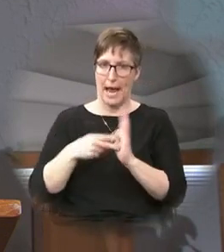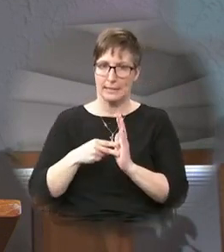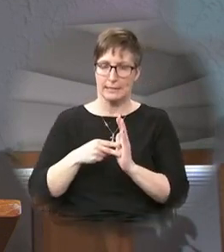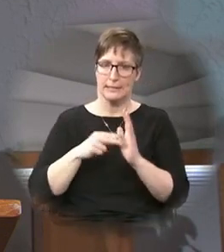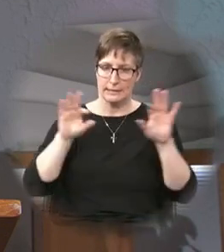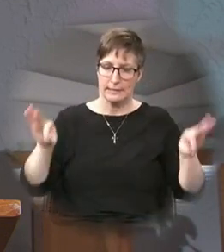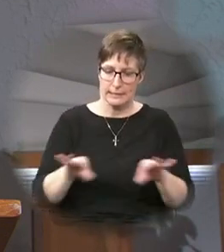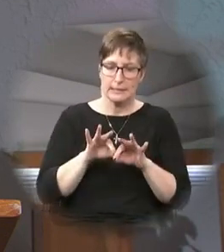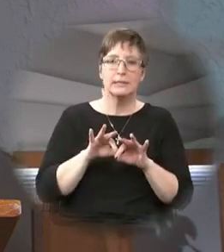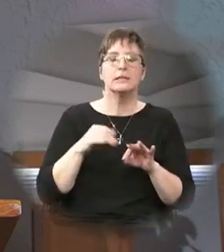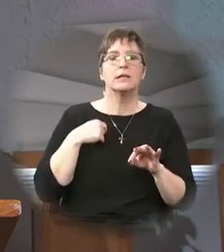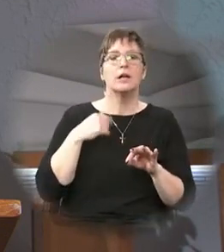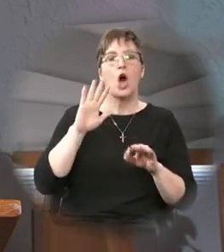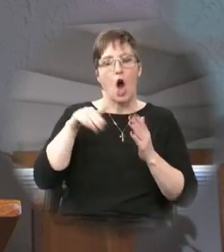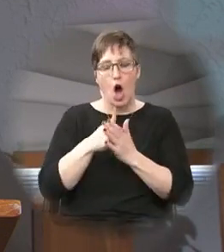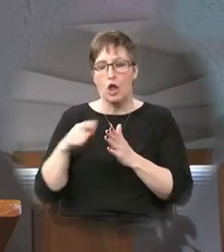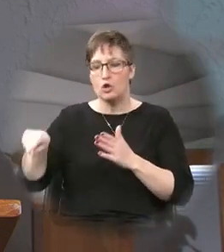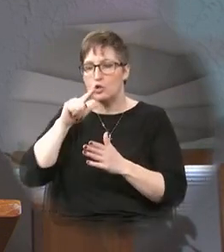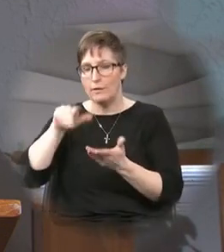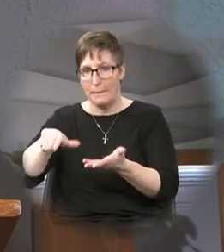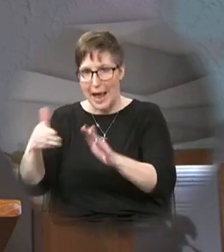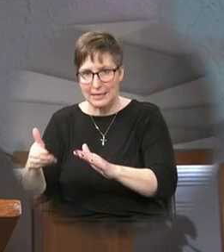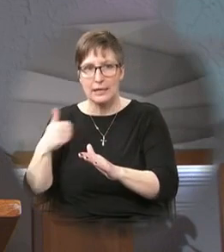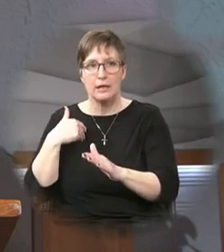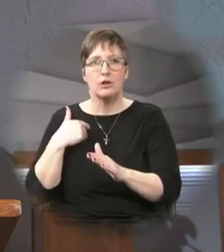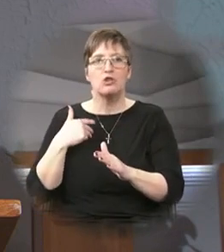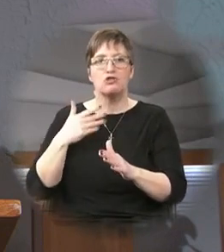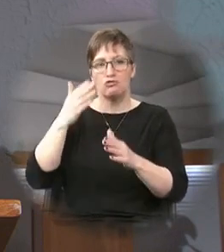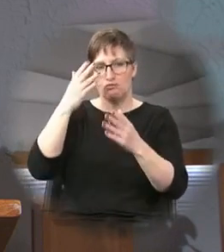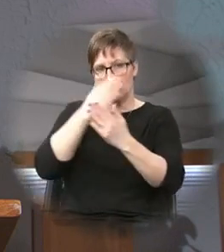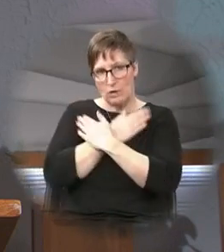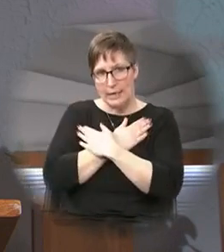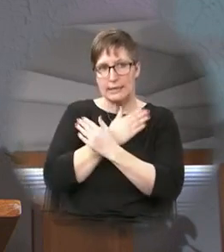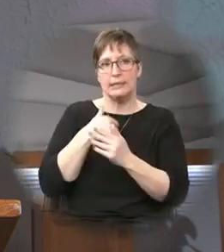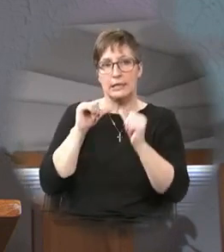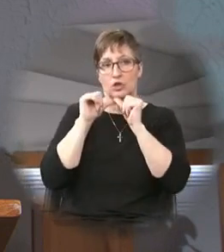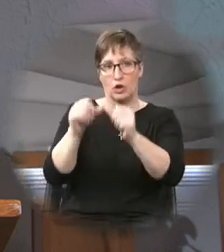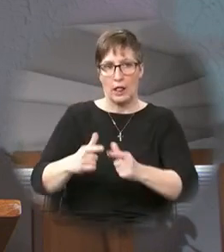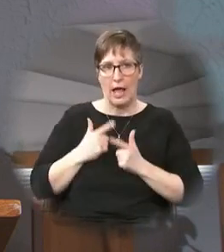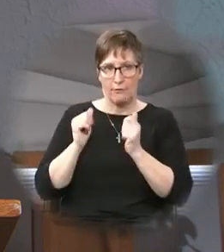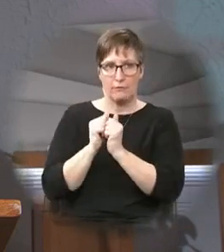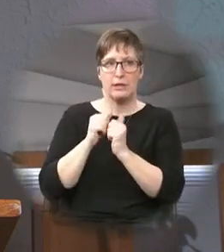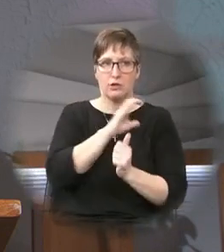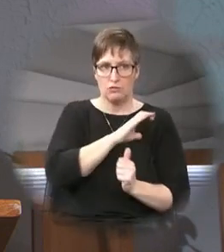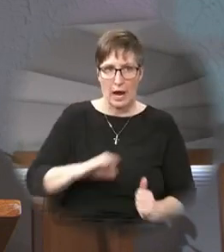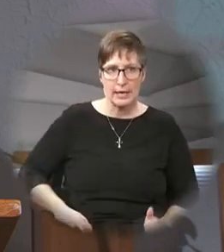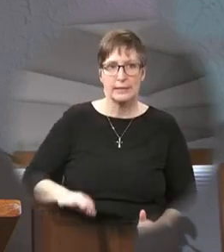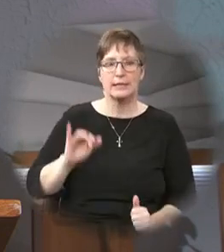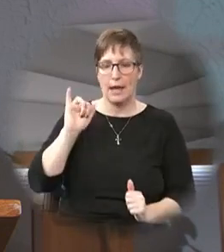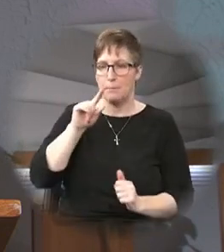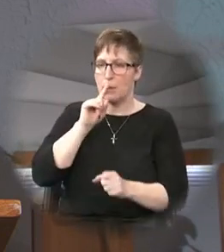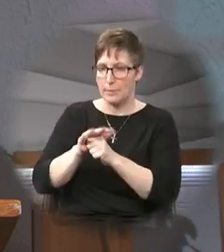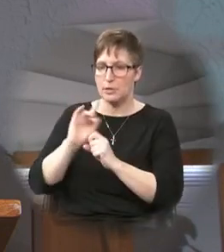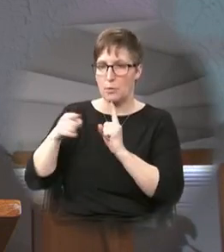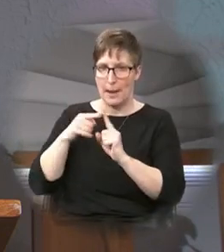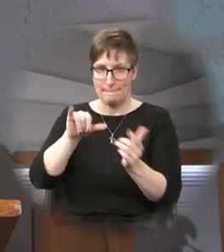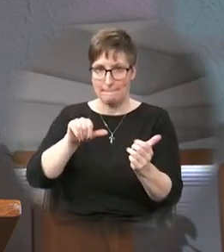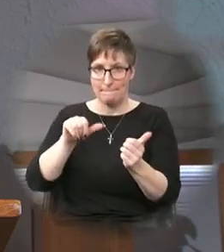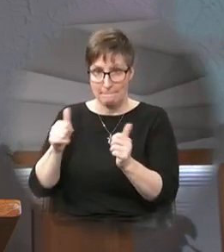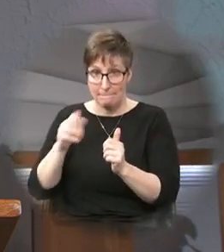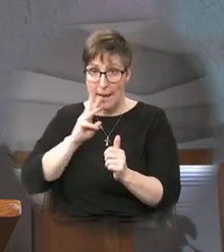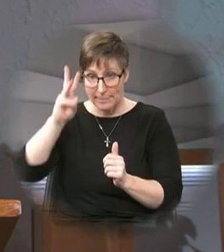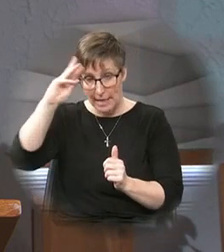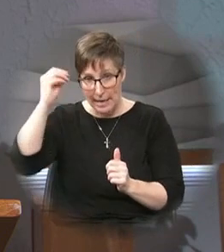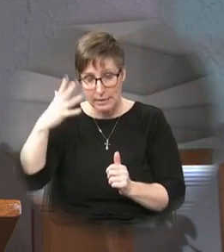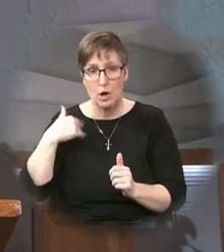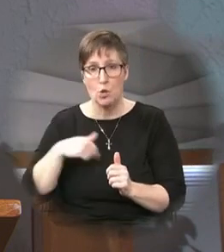rest in the peace of Christ and the eternal life promised them in their baptism. We pray to the Lord. Lord, hear our